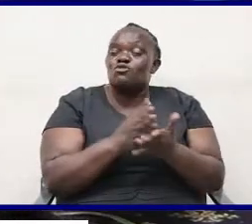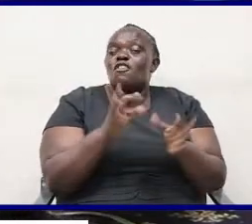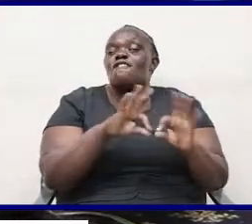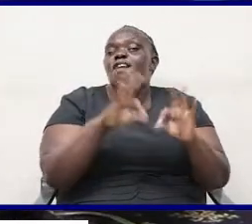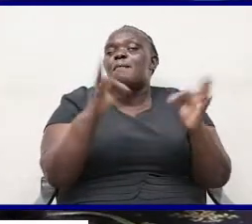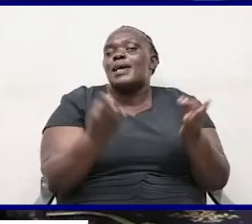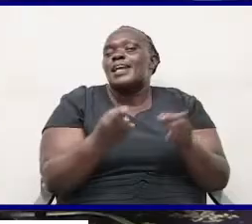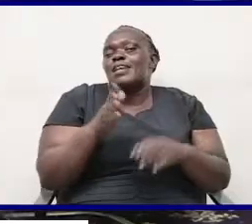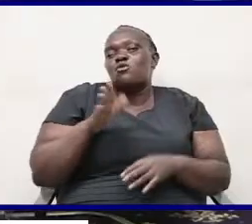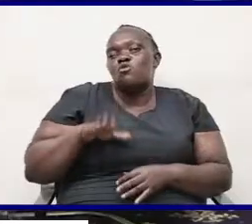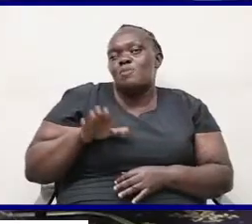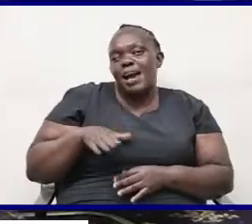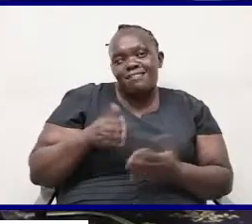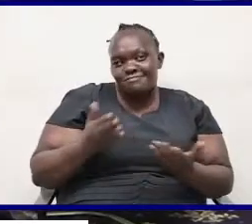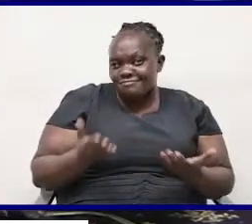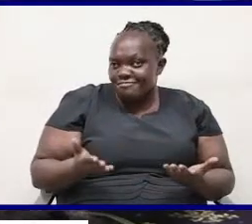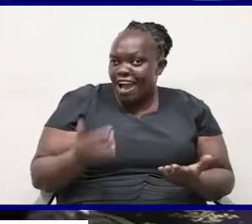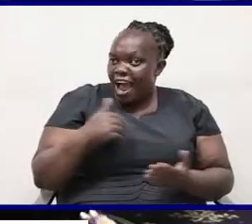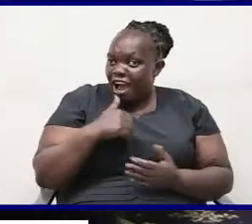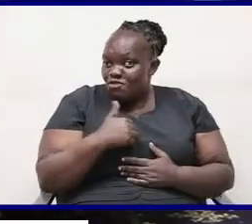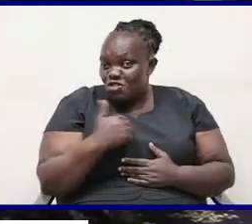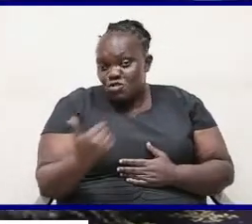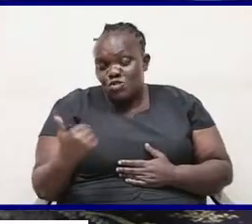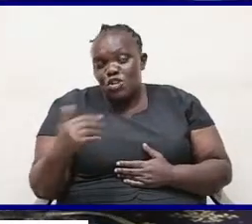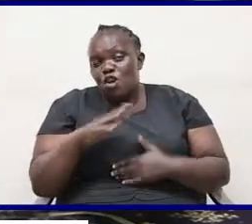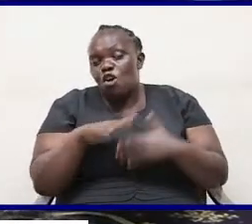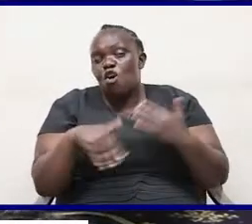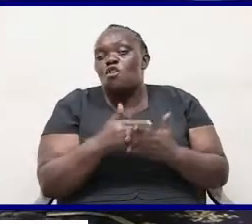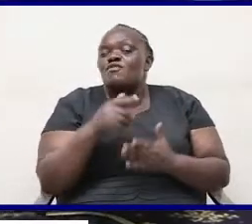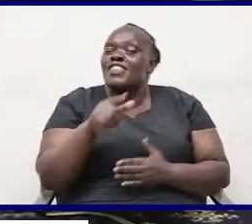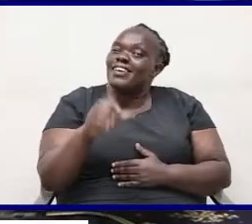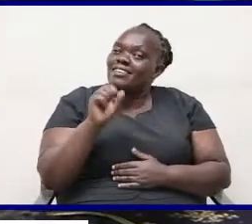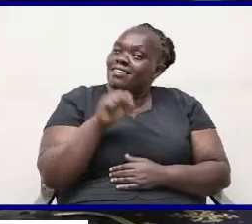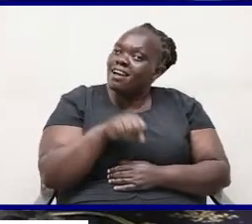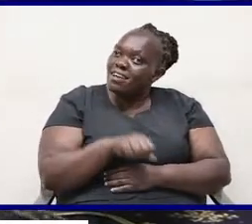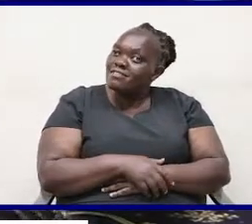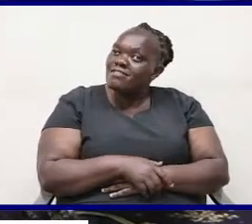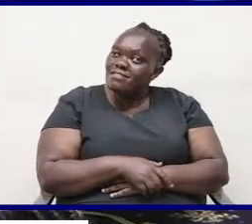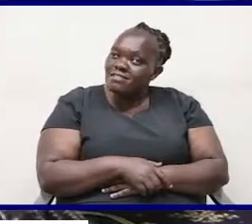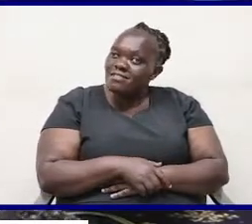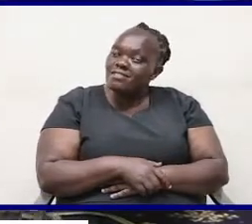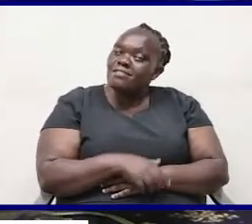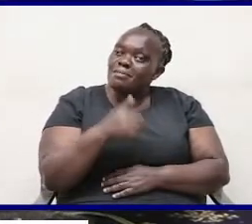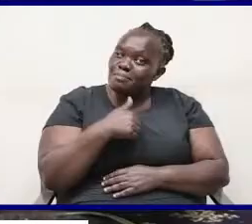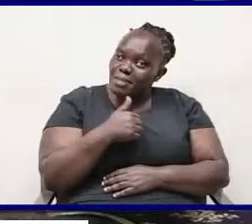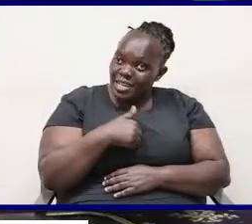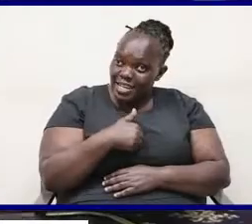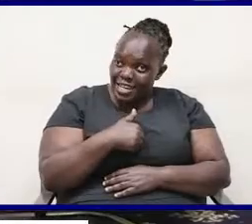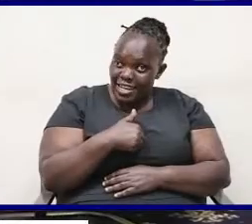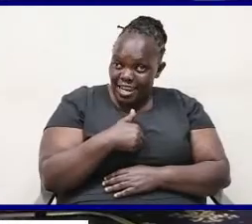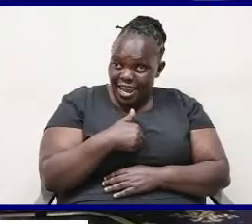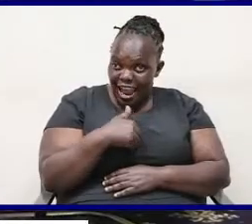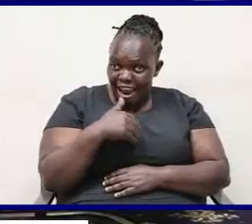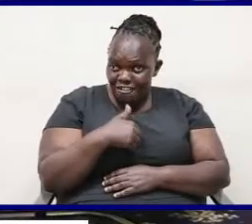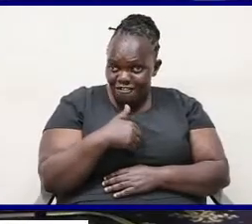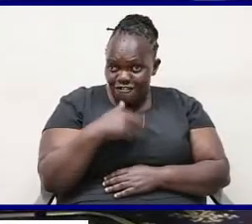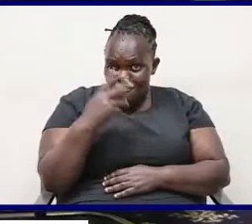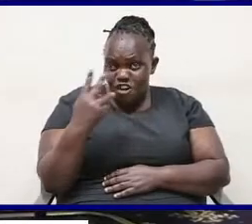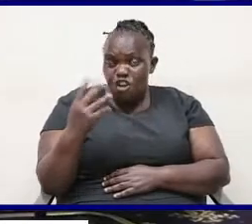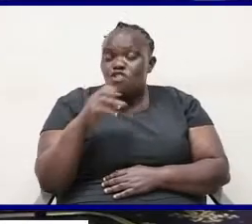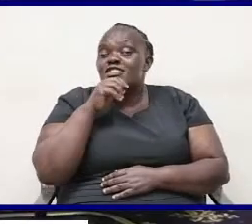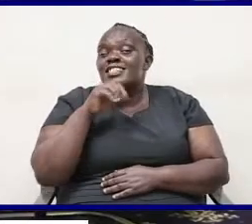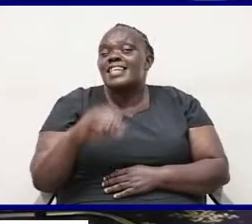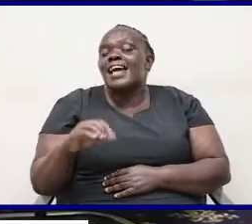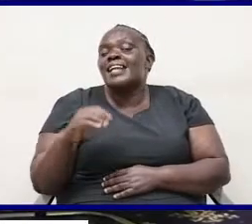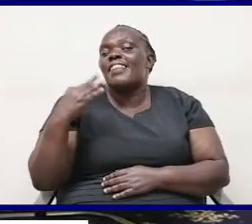family, woman, and you have kids and all of that. Yes, Mm-hmm. I am. I have 4 sons